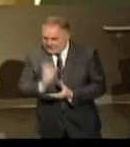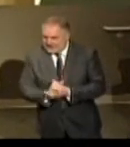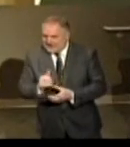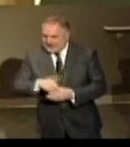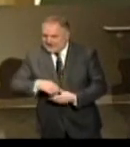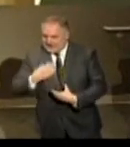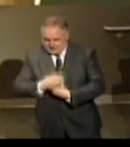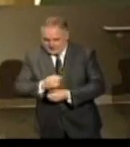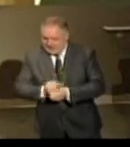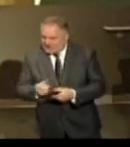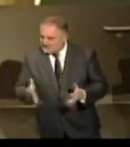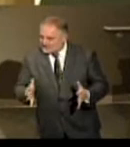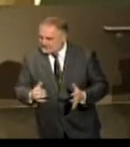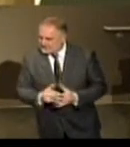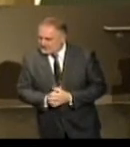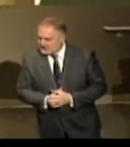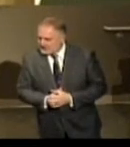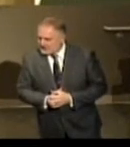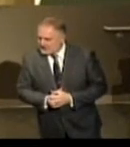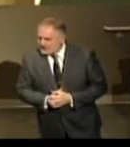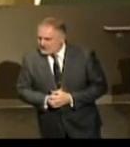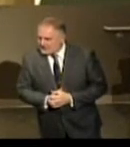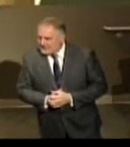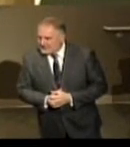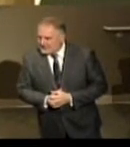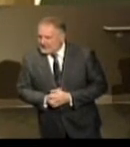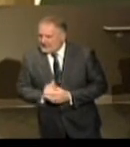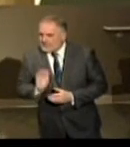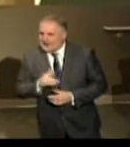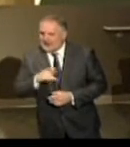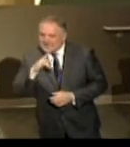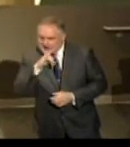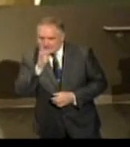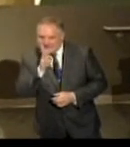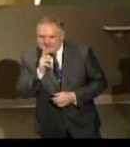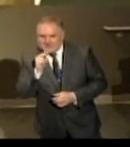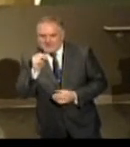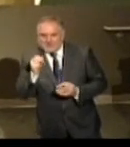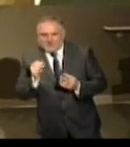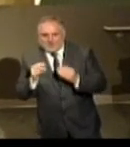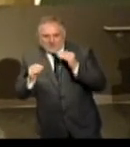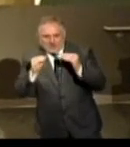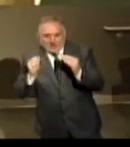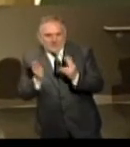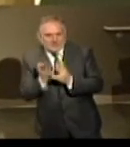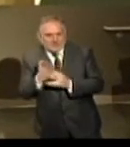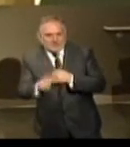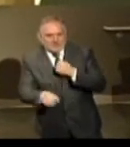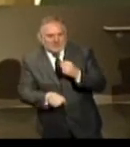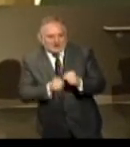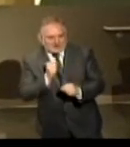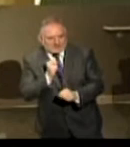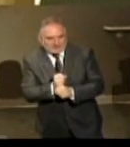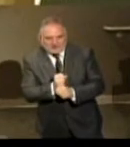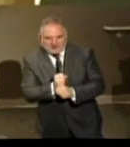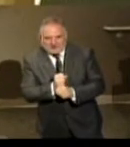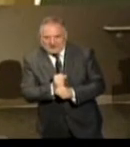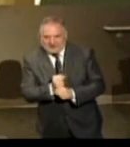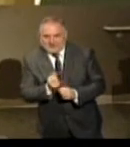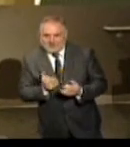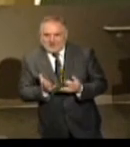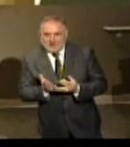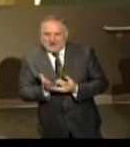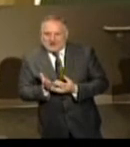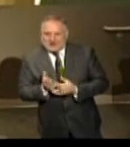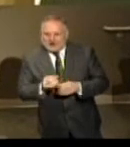trying to be critical, I'm not trying to pick a fight with anybody, but our kids have been taught through the years, through systems